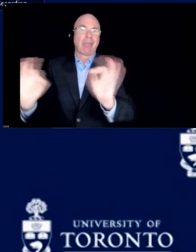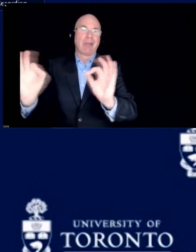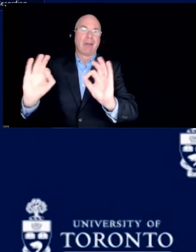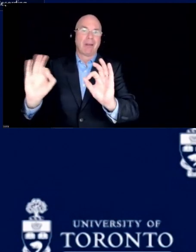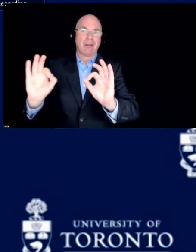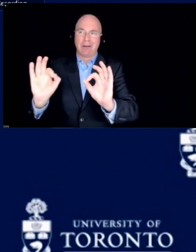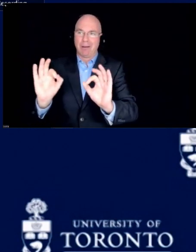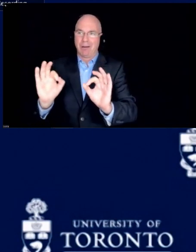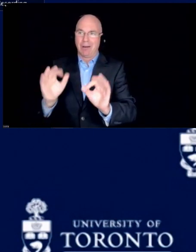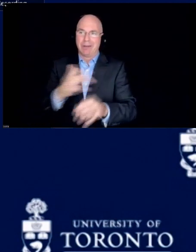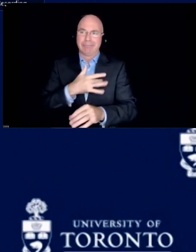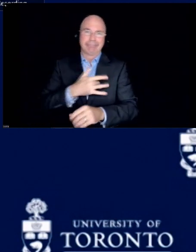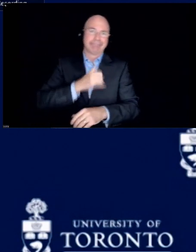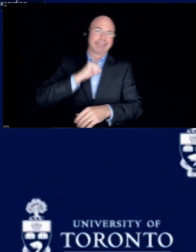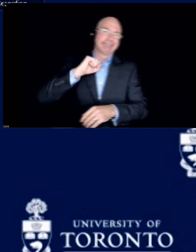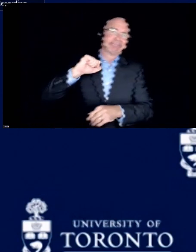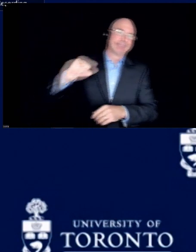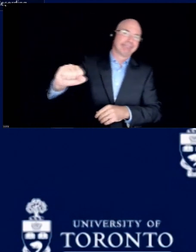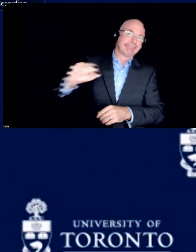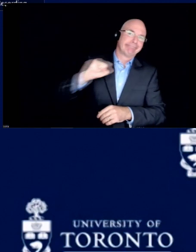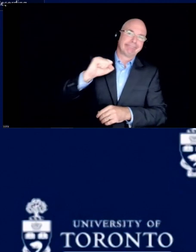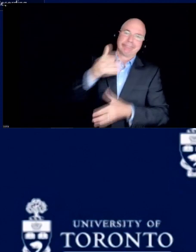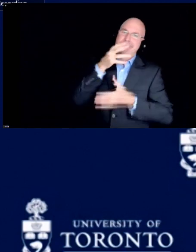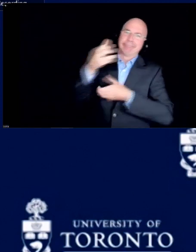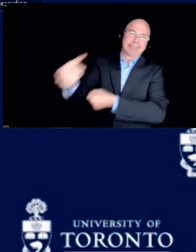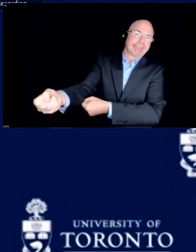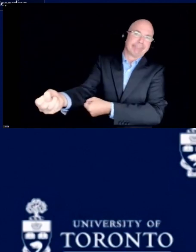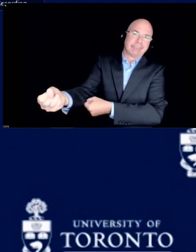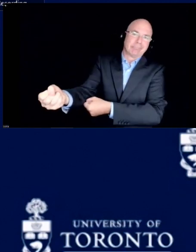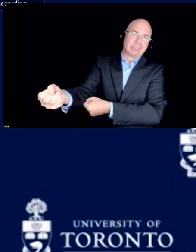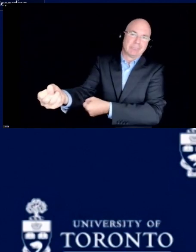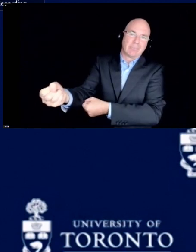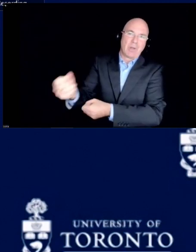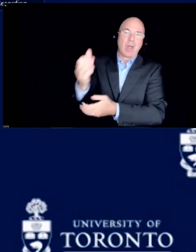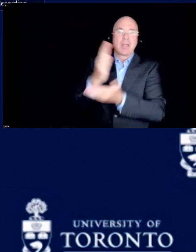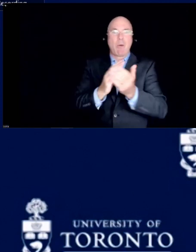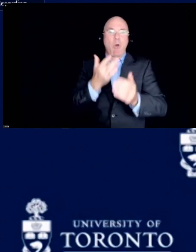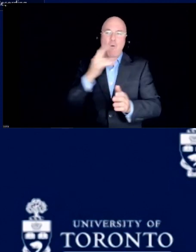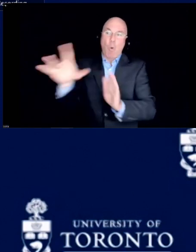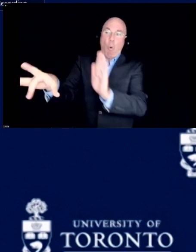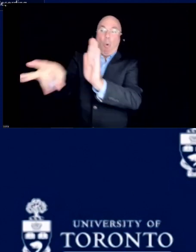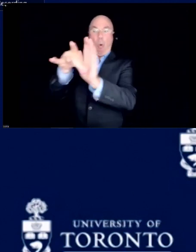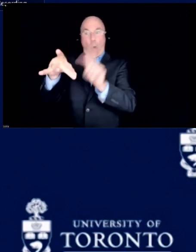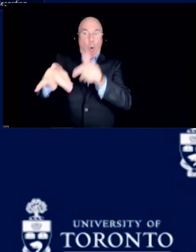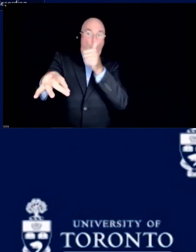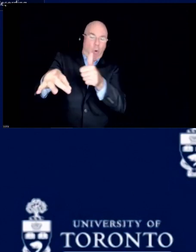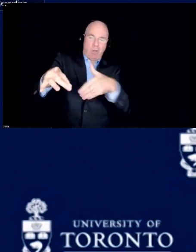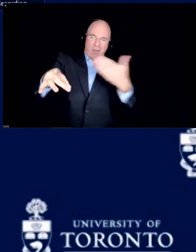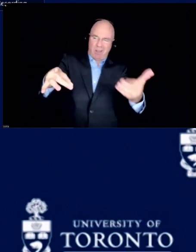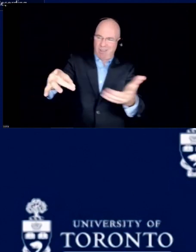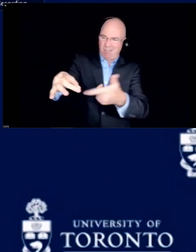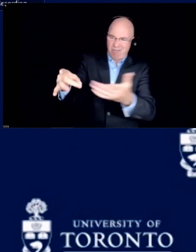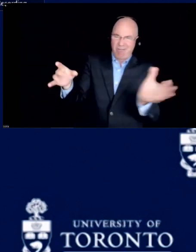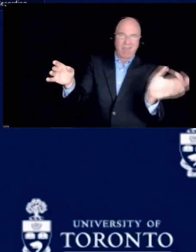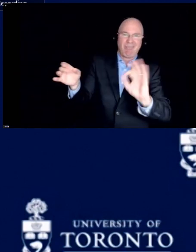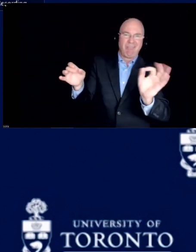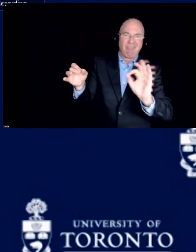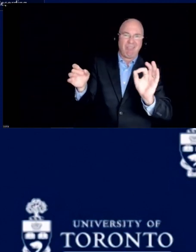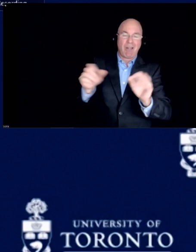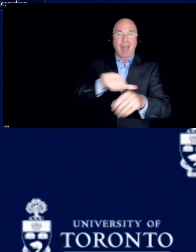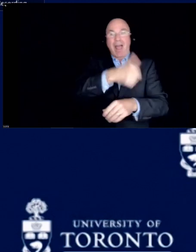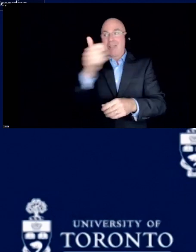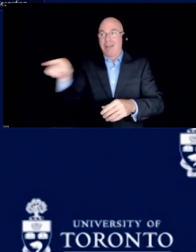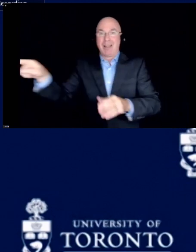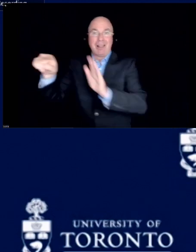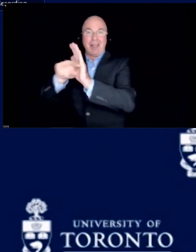ephemerally tantalizing tokenism has held sway. The second group cynicism is goaded by the belief that the status quo